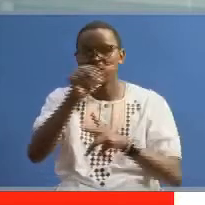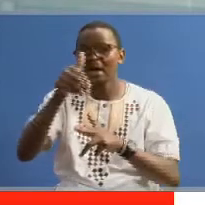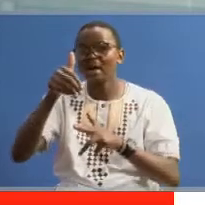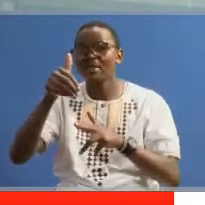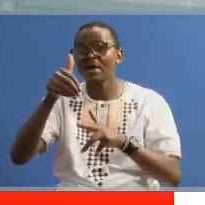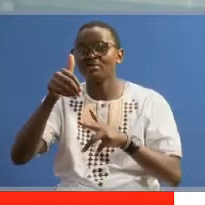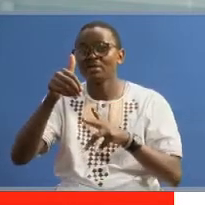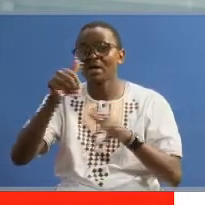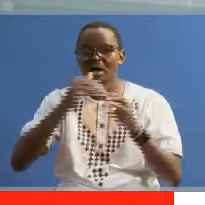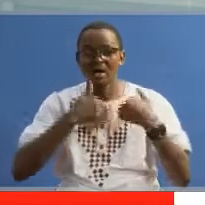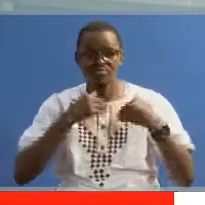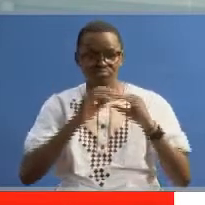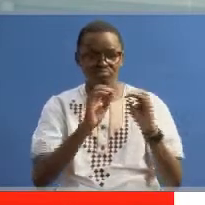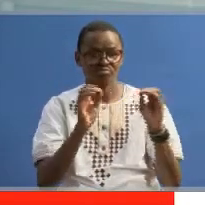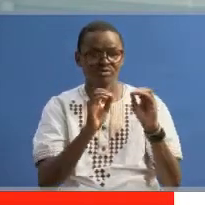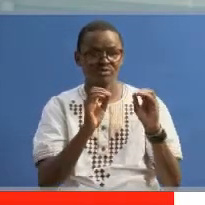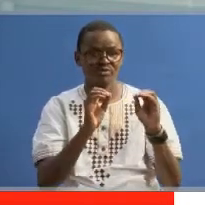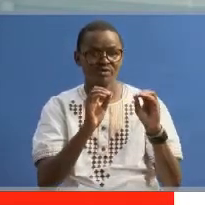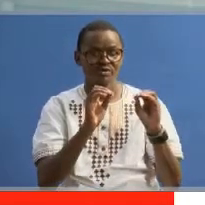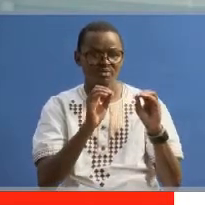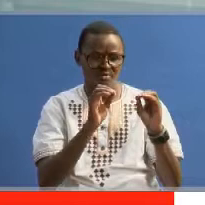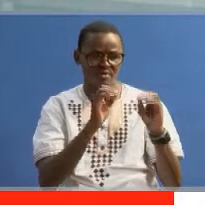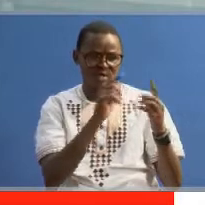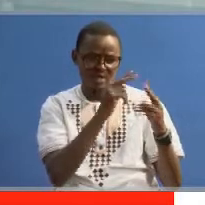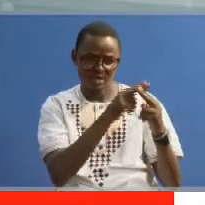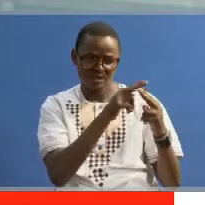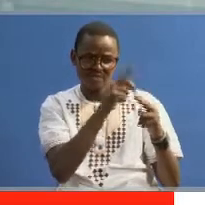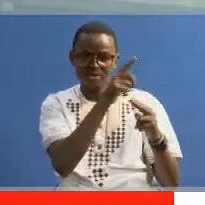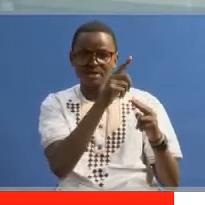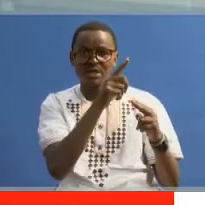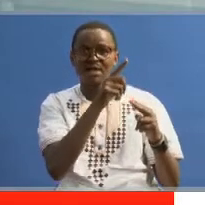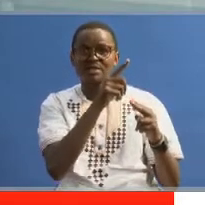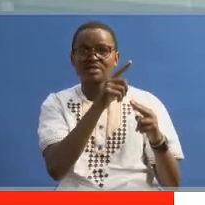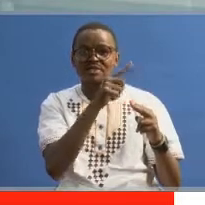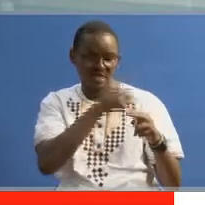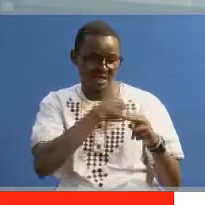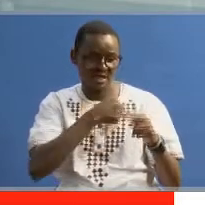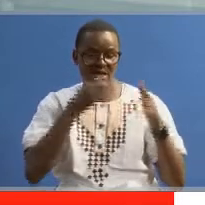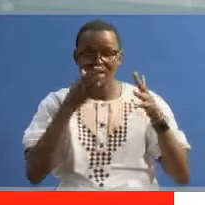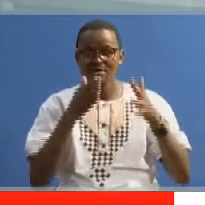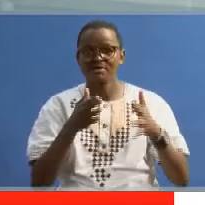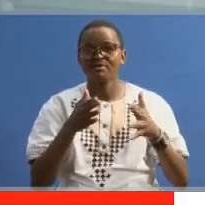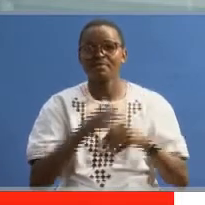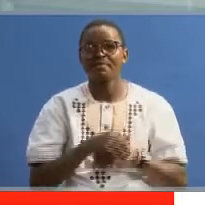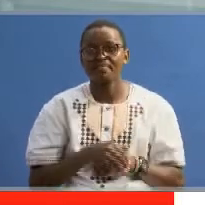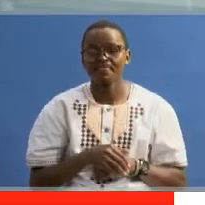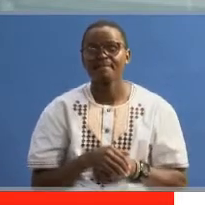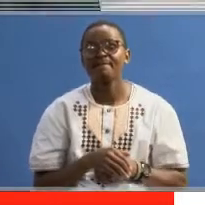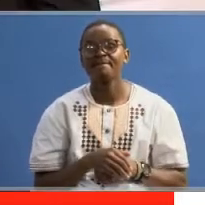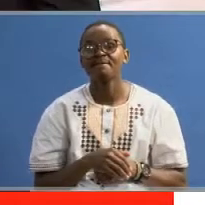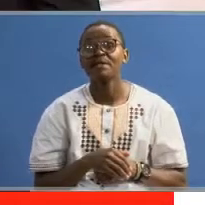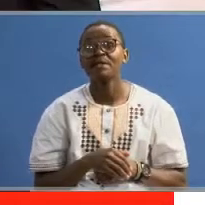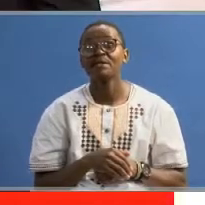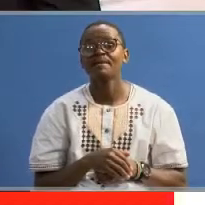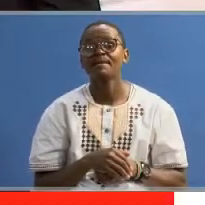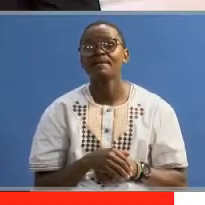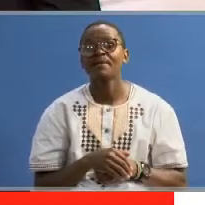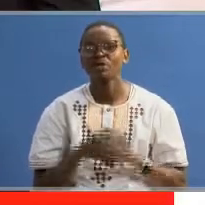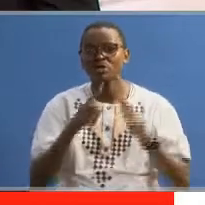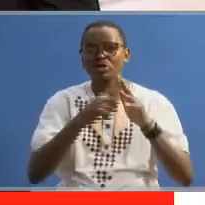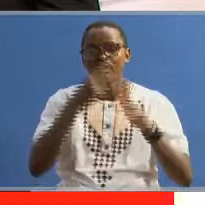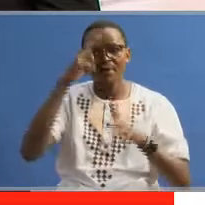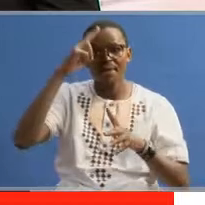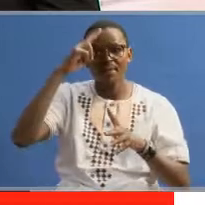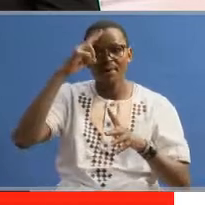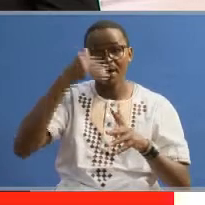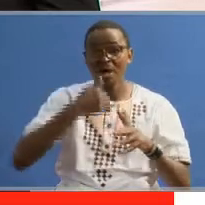party didn't, we already label victim and perpetrator? Yeah, I think, Vincent, to start with, police